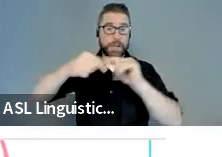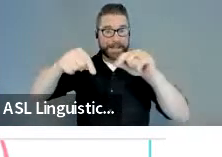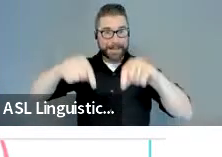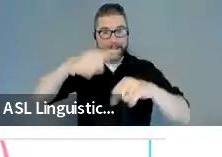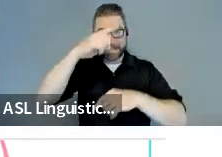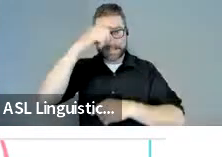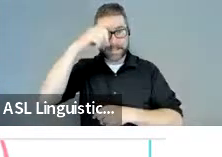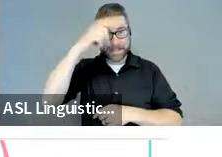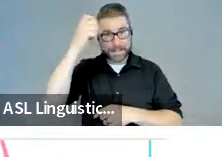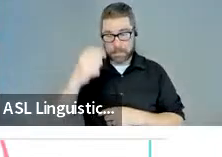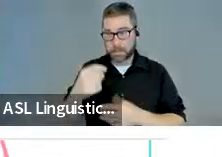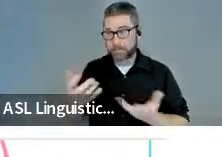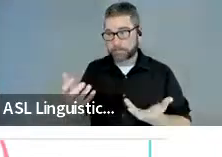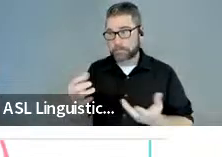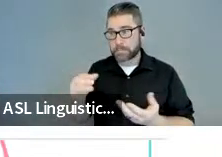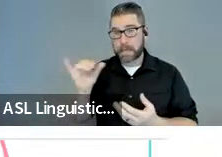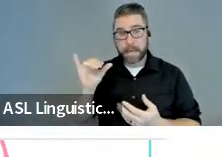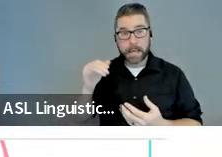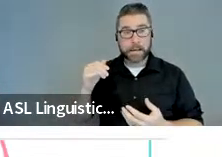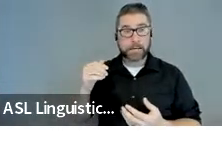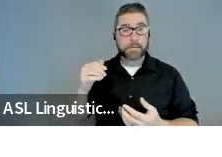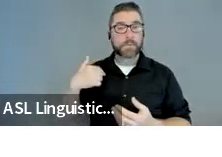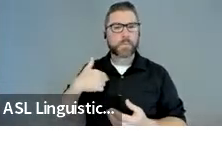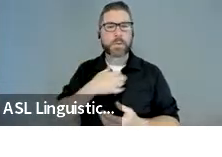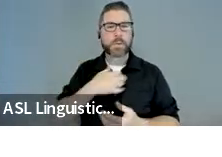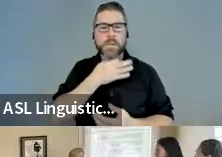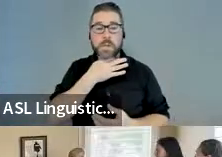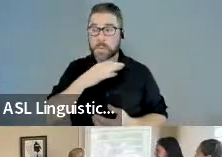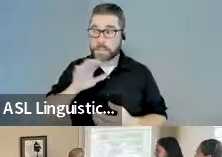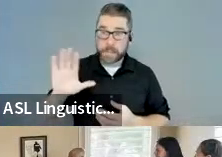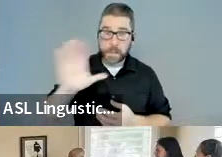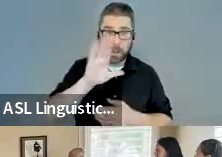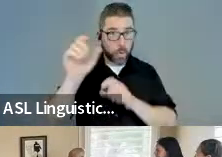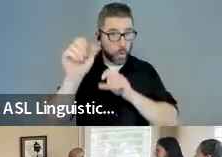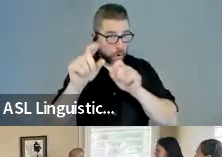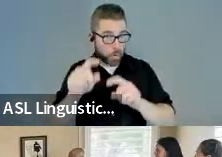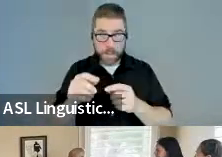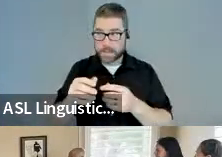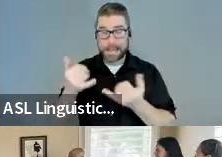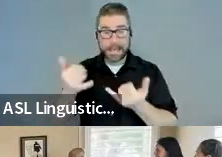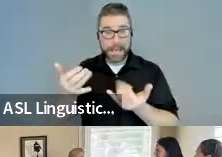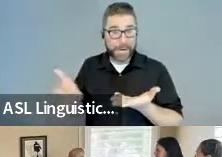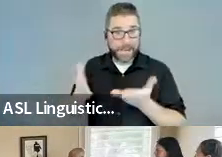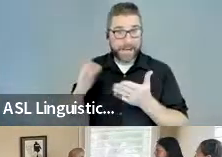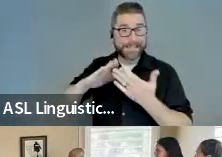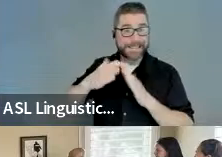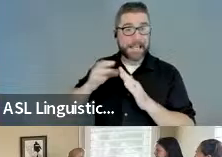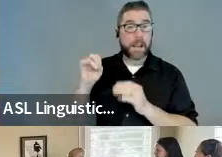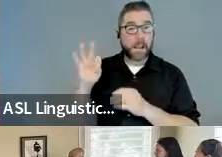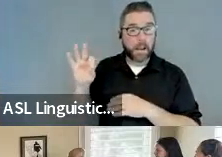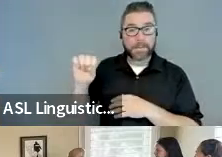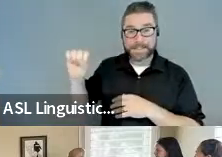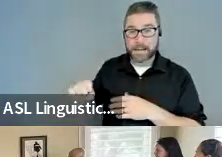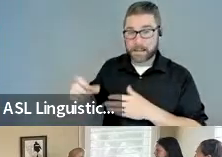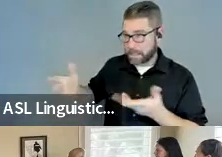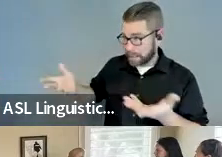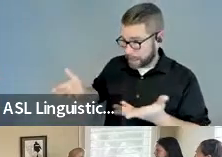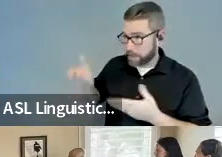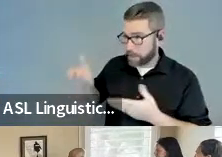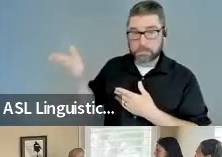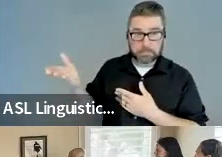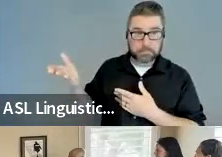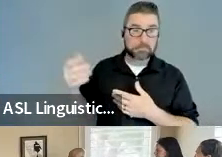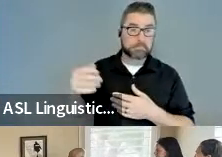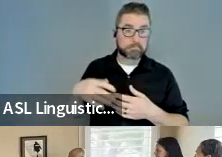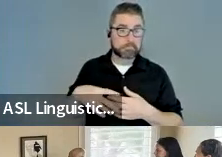because we have the city of Stockton here today that you all have. I want to remind you that we had this at the table. There were some